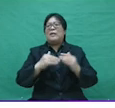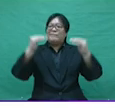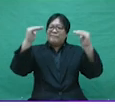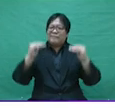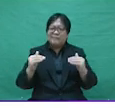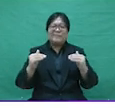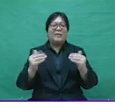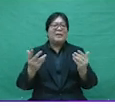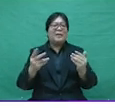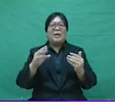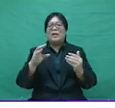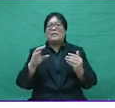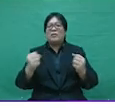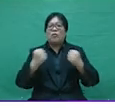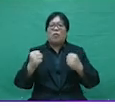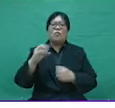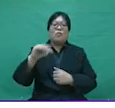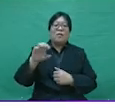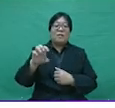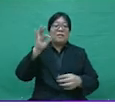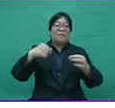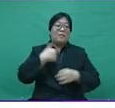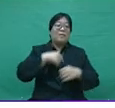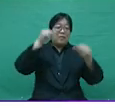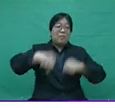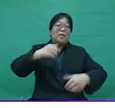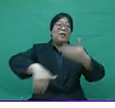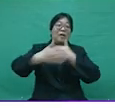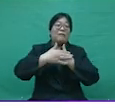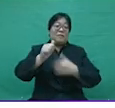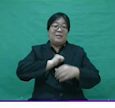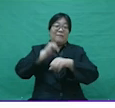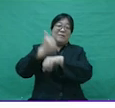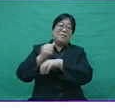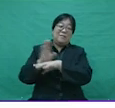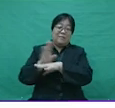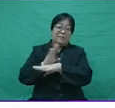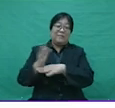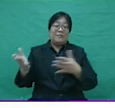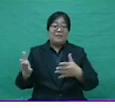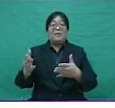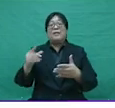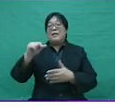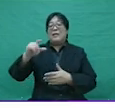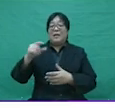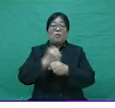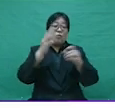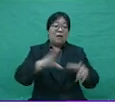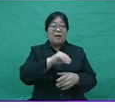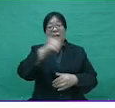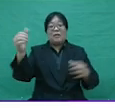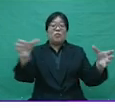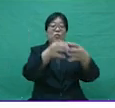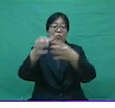to concrete cases. If we have been able to cover self-employed gig workers and